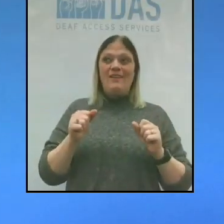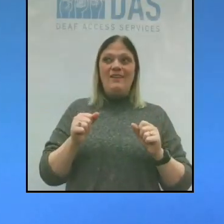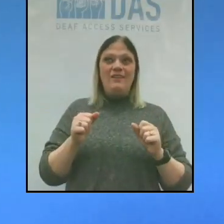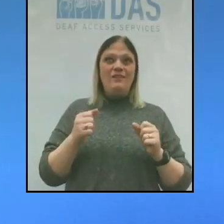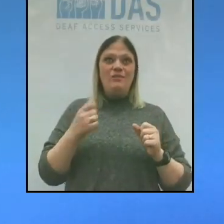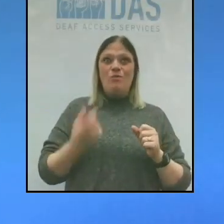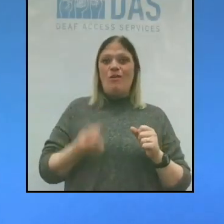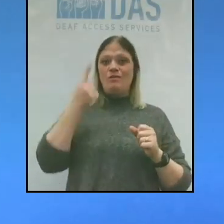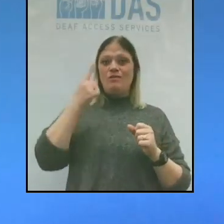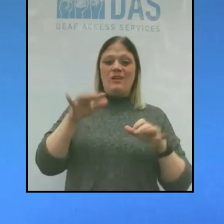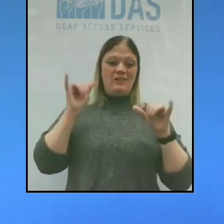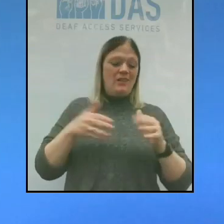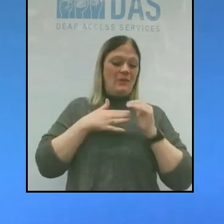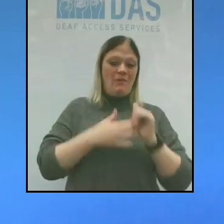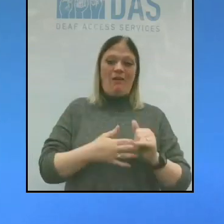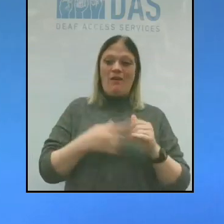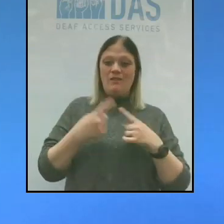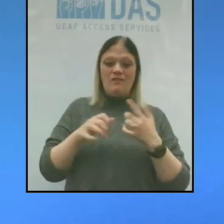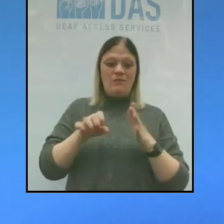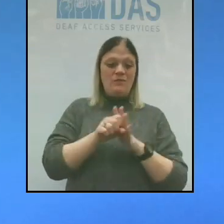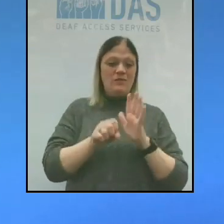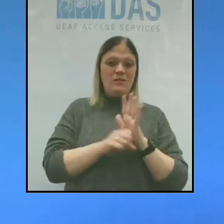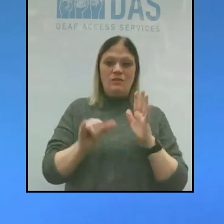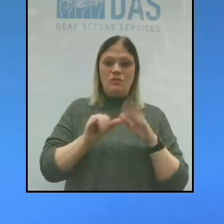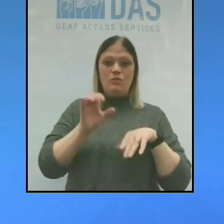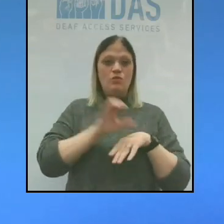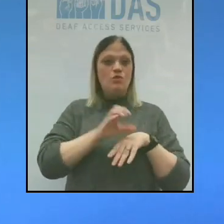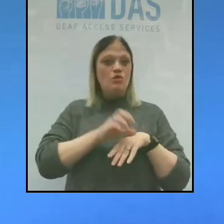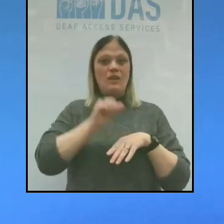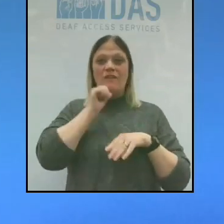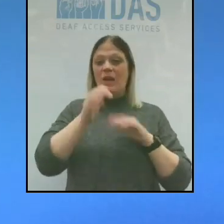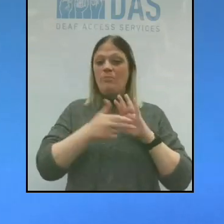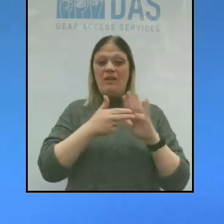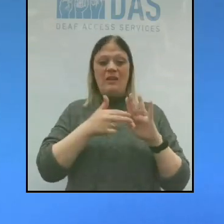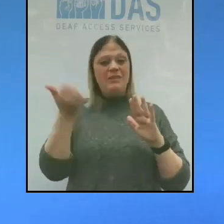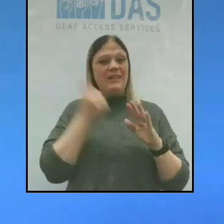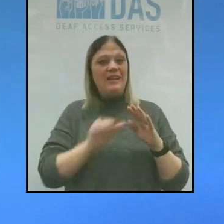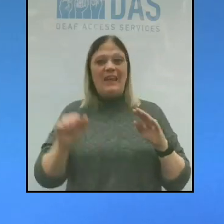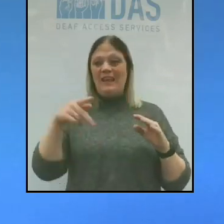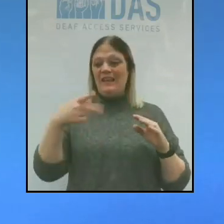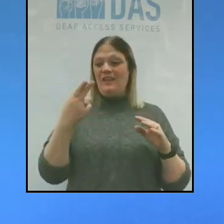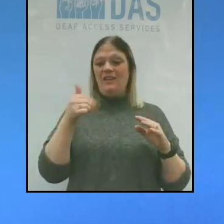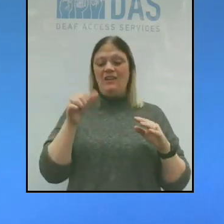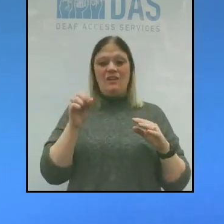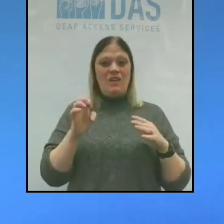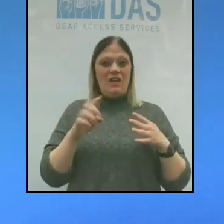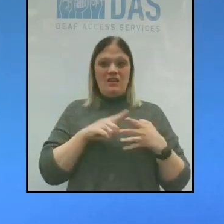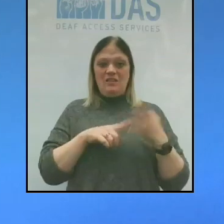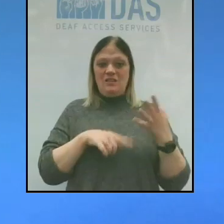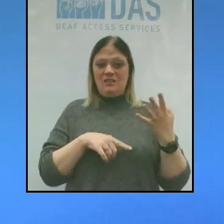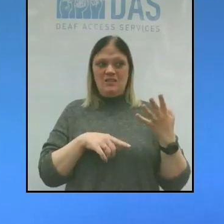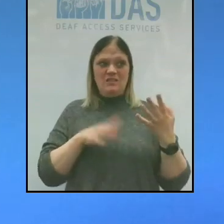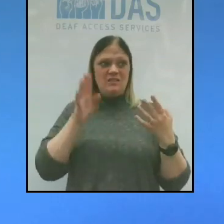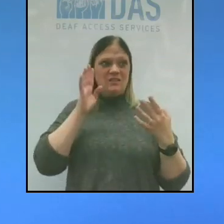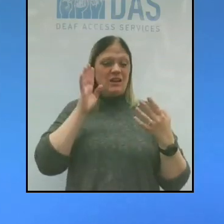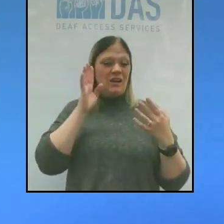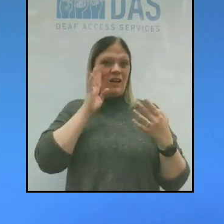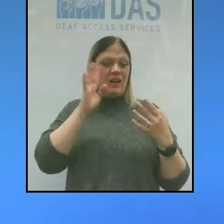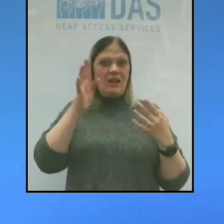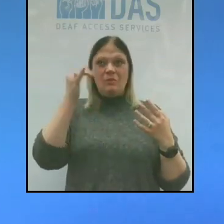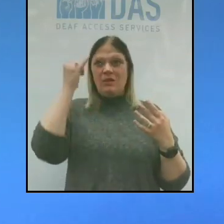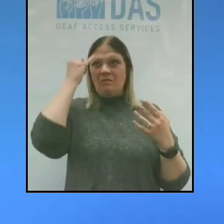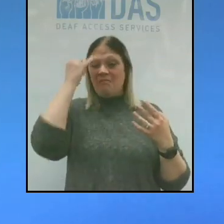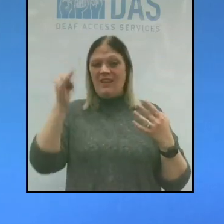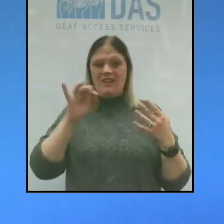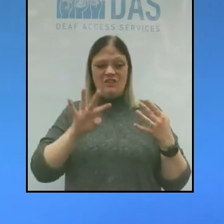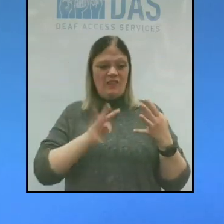as well. Churches right now have not been identified in any of the phases. I imagine they would be in the phase 4 if they're